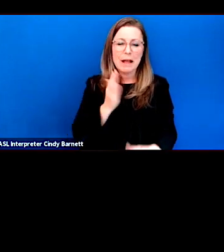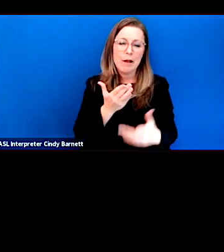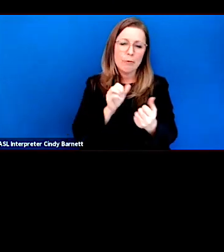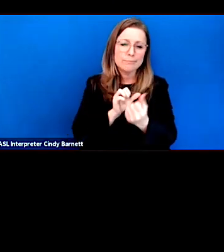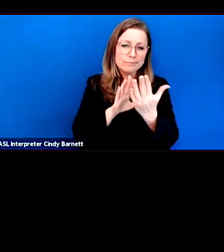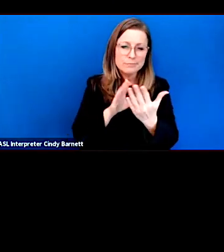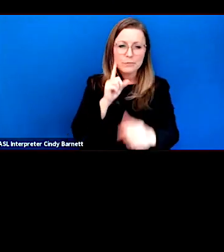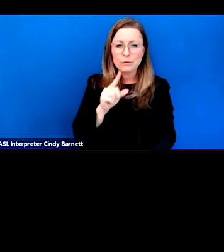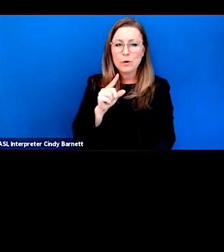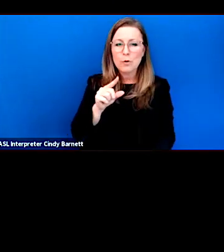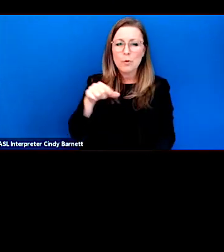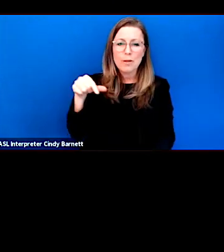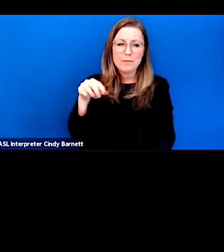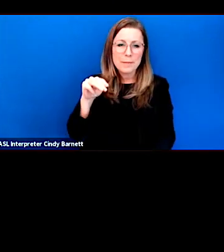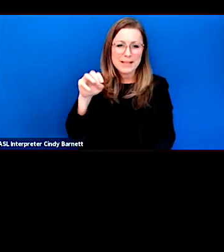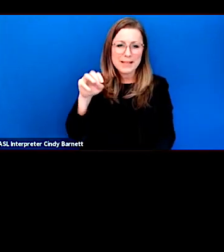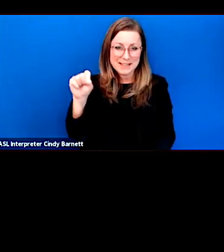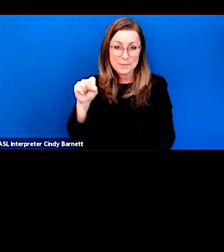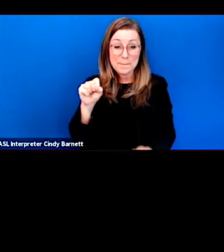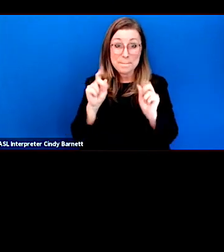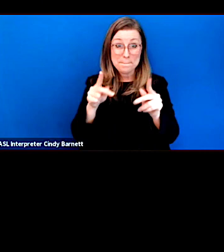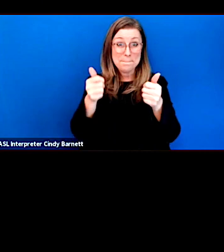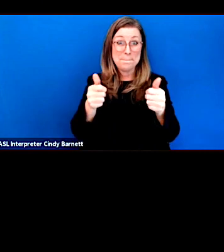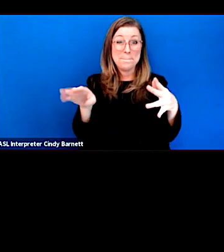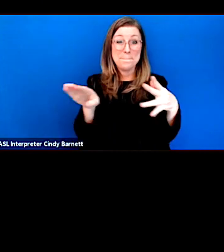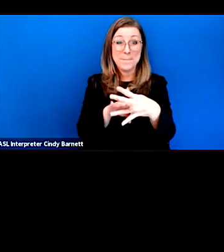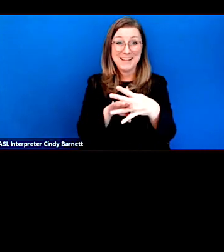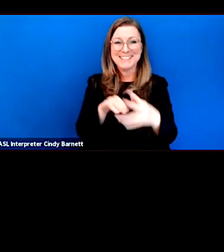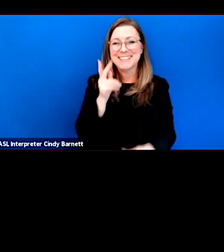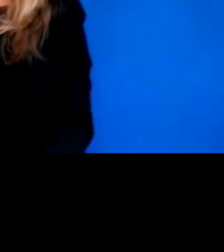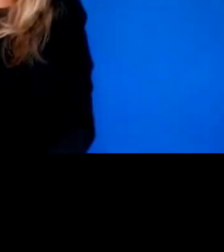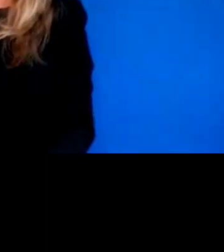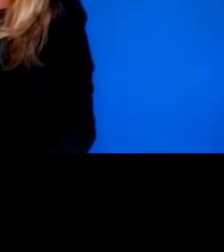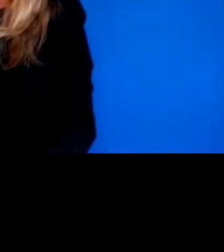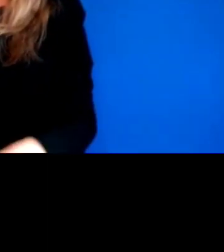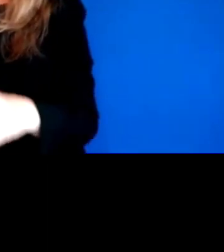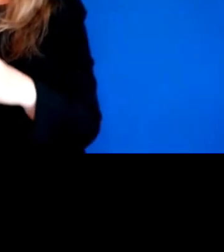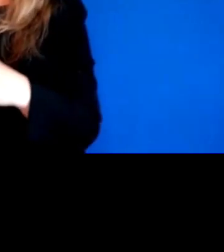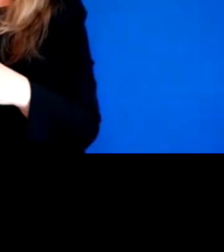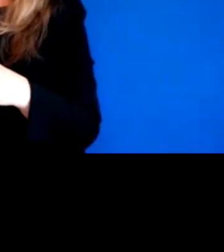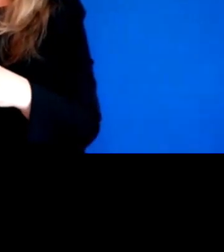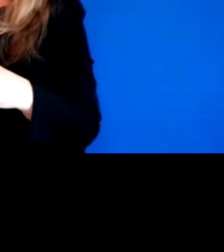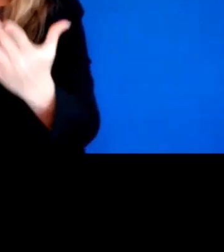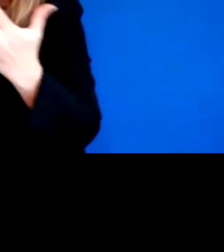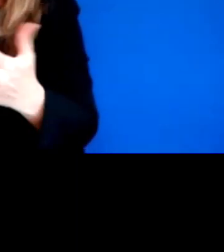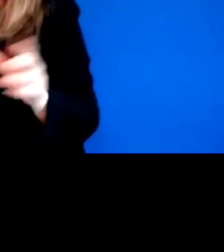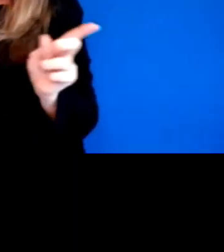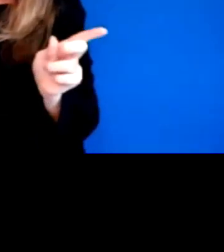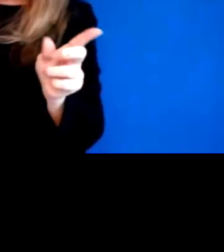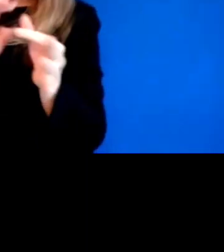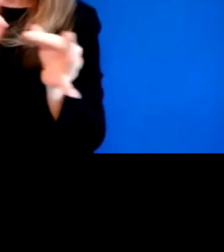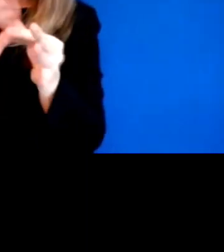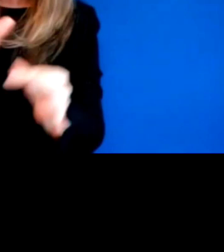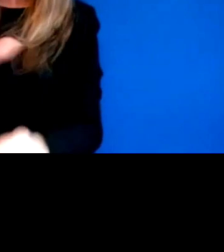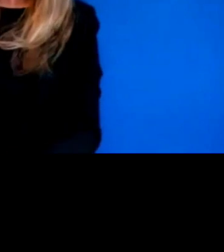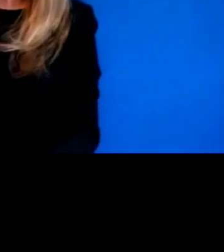metasynthesis. Okay, see you back in 10 minutes. Thank you. Thank you. Everyone, I know there are a lot of questions that are